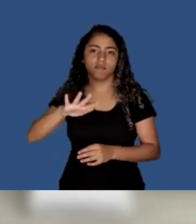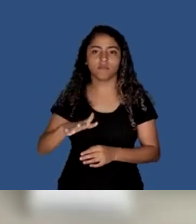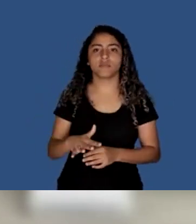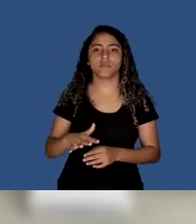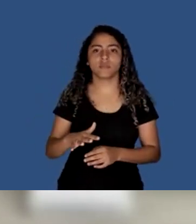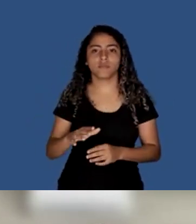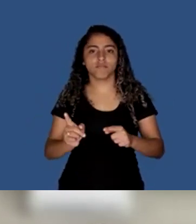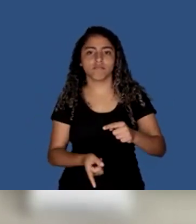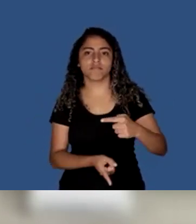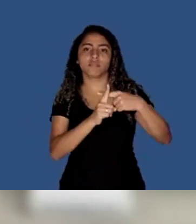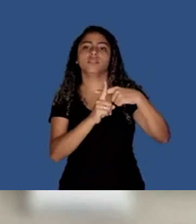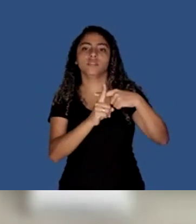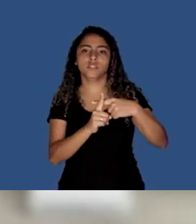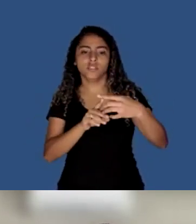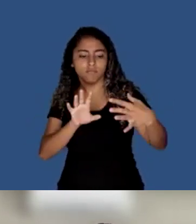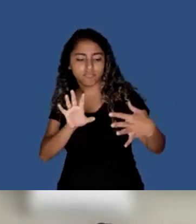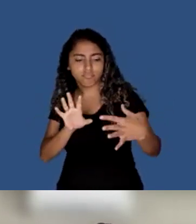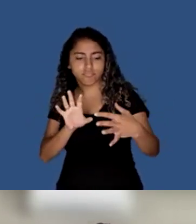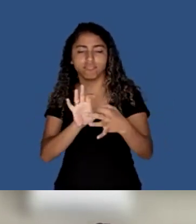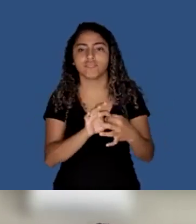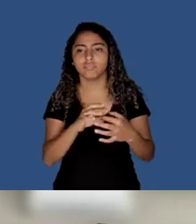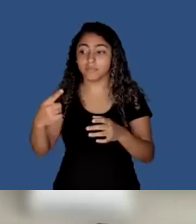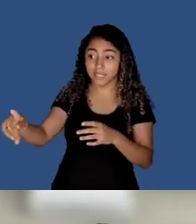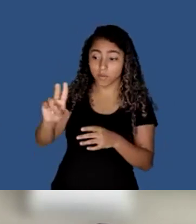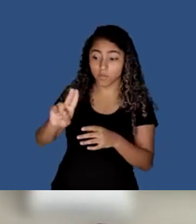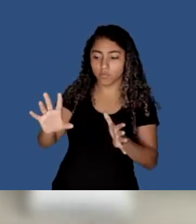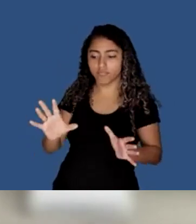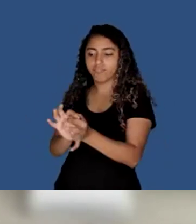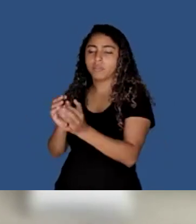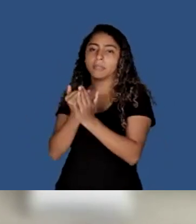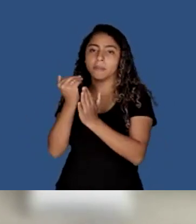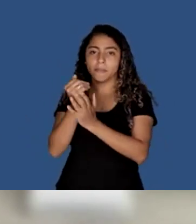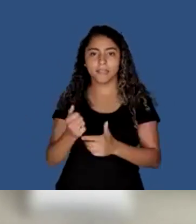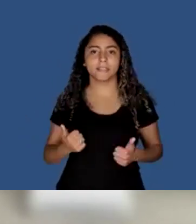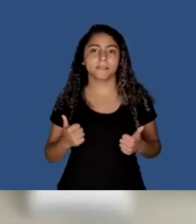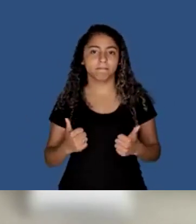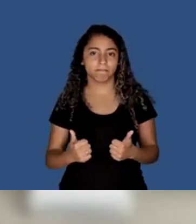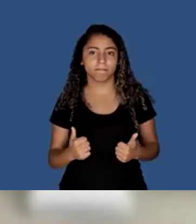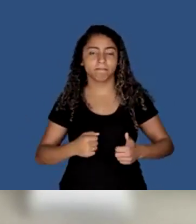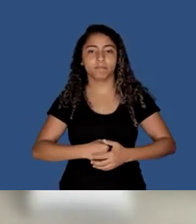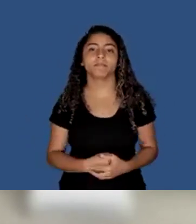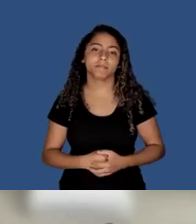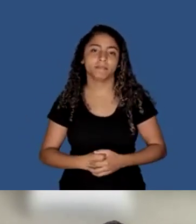so that this is going to be a great Black Friday, very engaging Black Friday for our users.